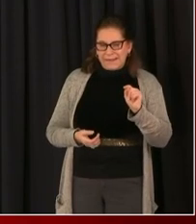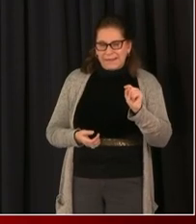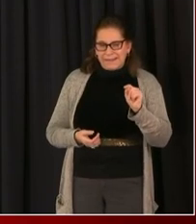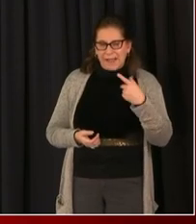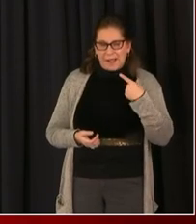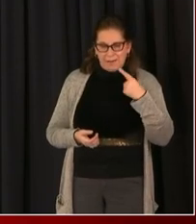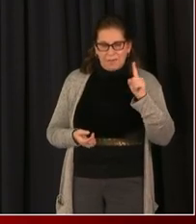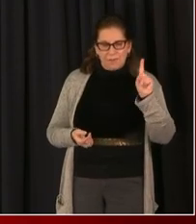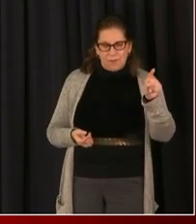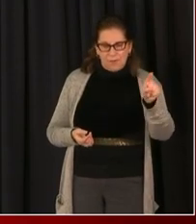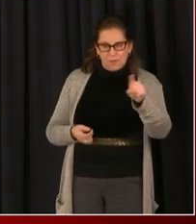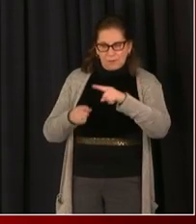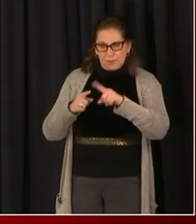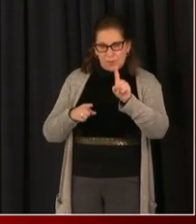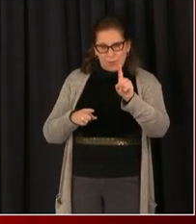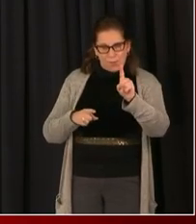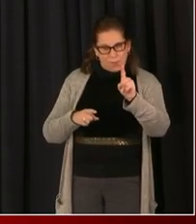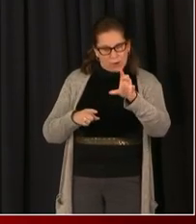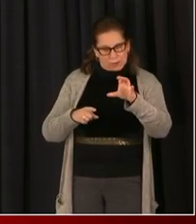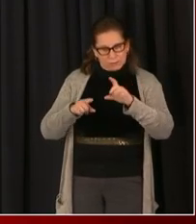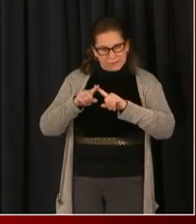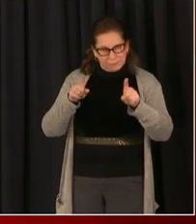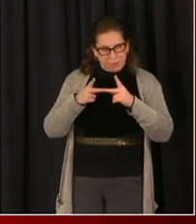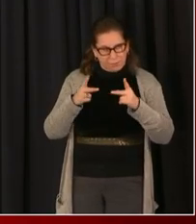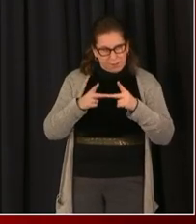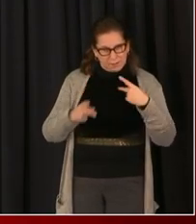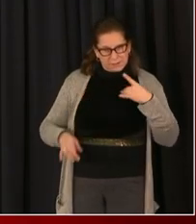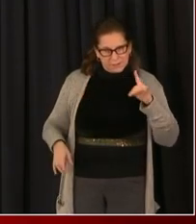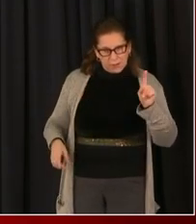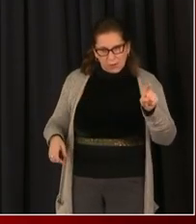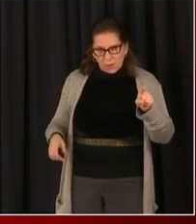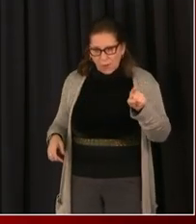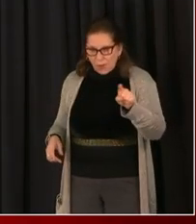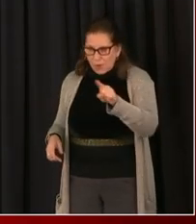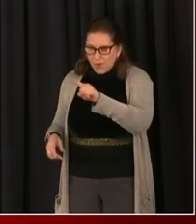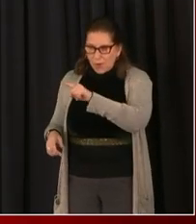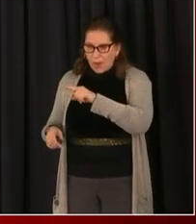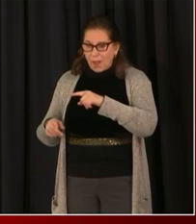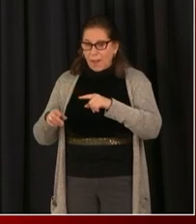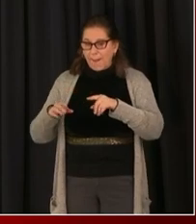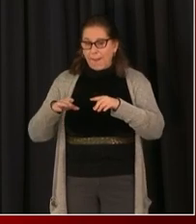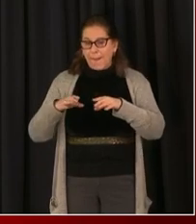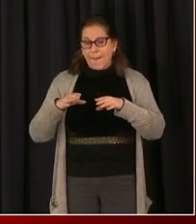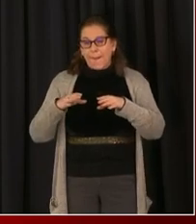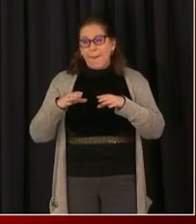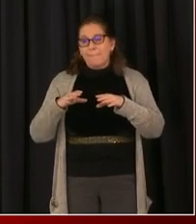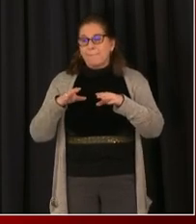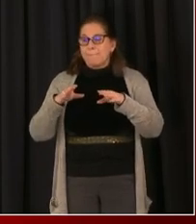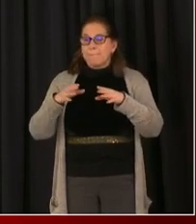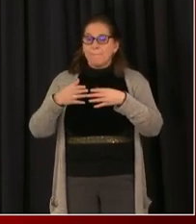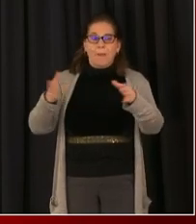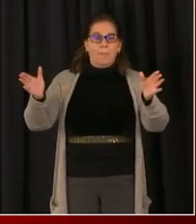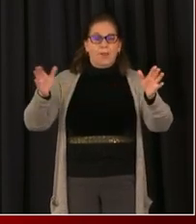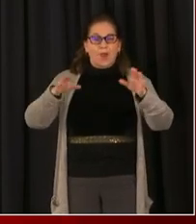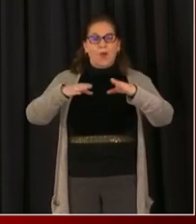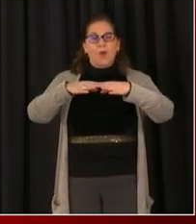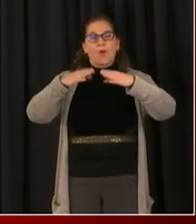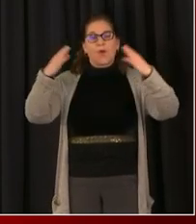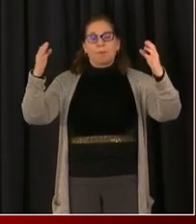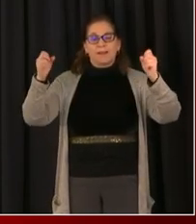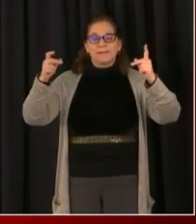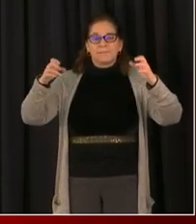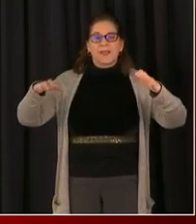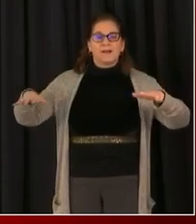different locations. So we go to public, open spaces, we audit in venues, public venues, and